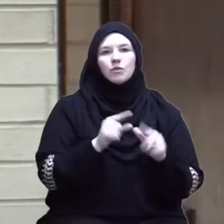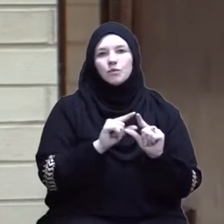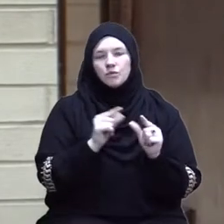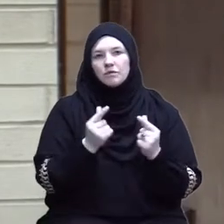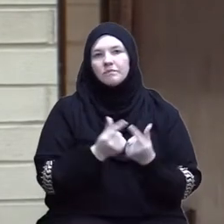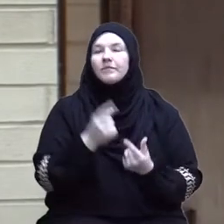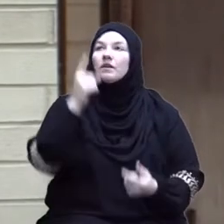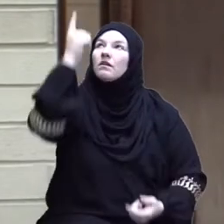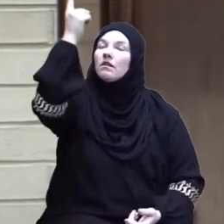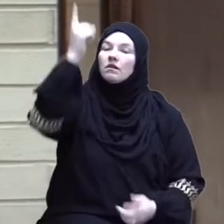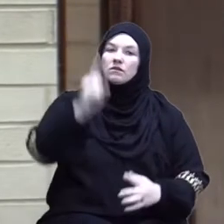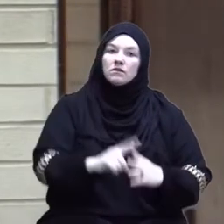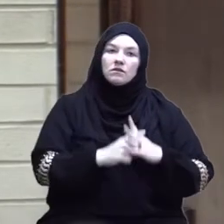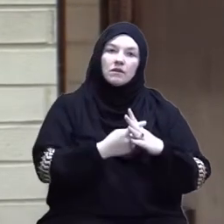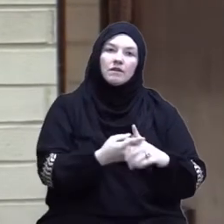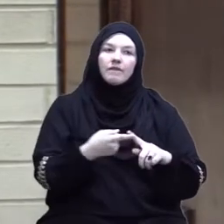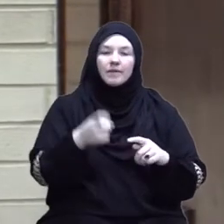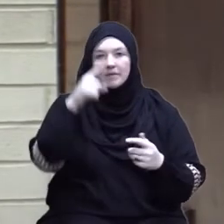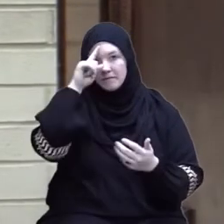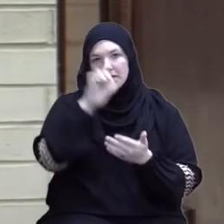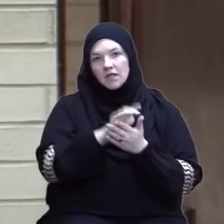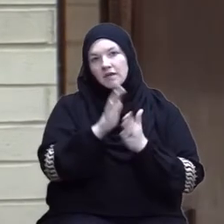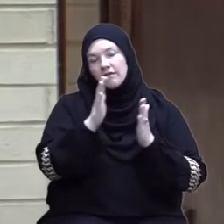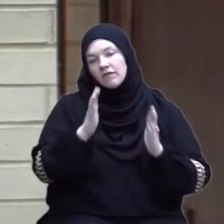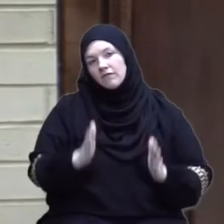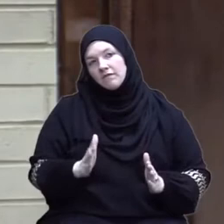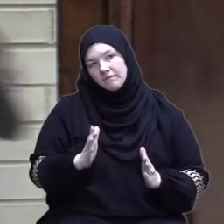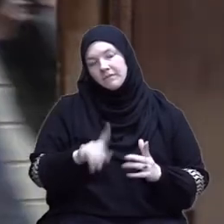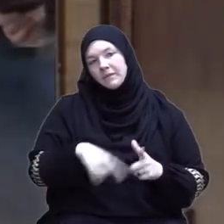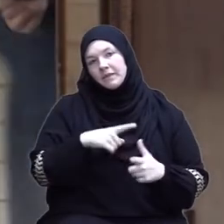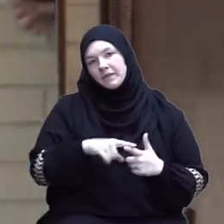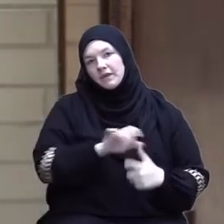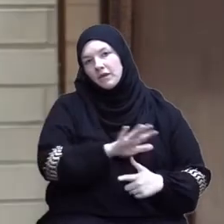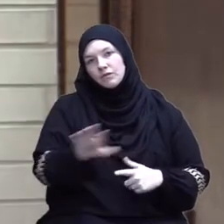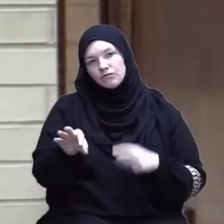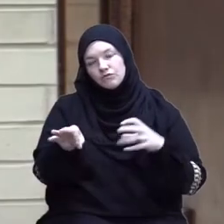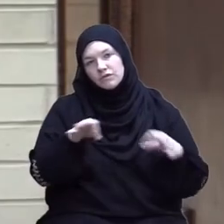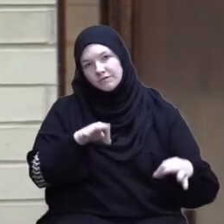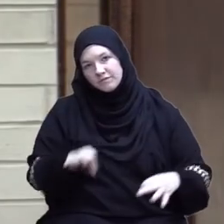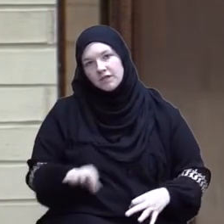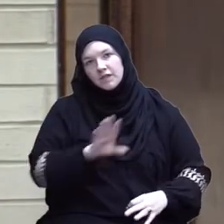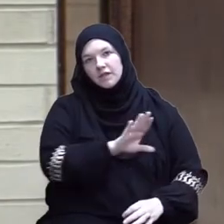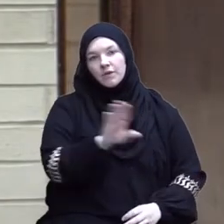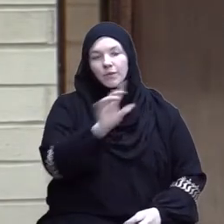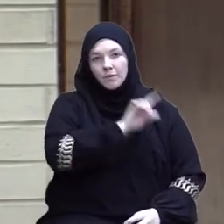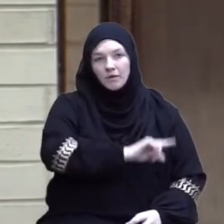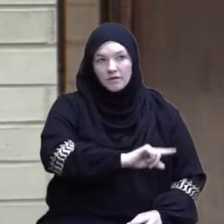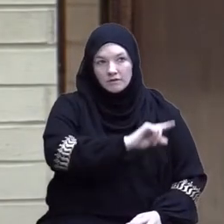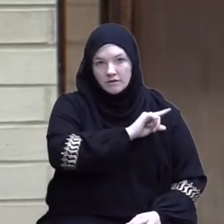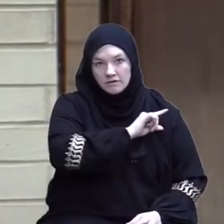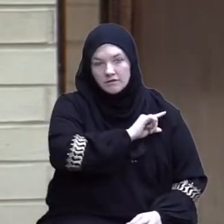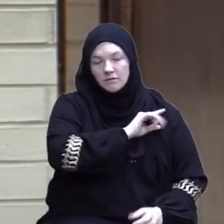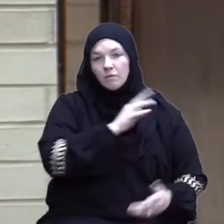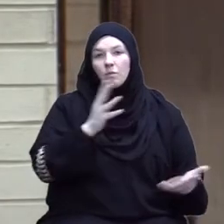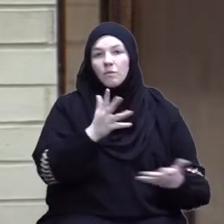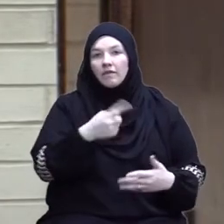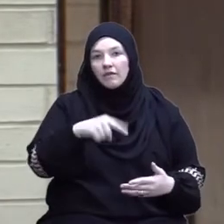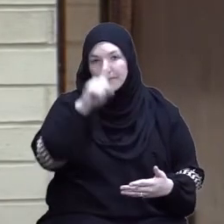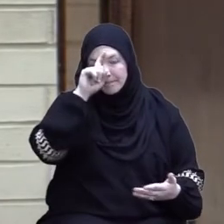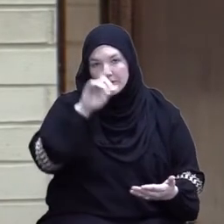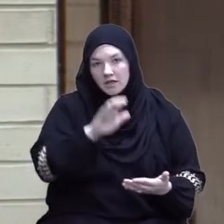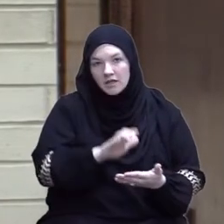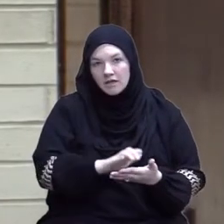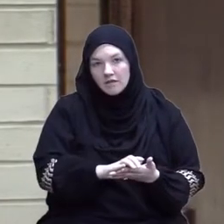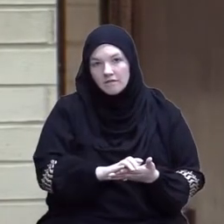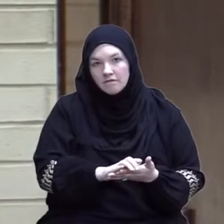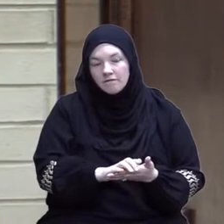Allah starts off with the believers and their description and their qualities, what they believe